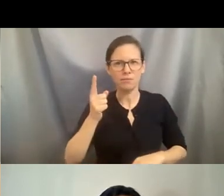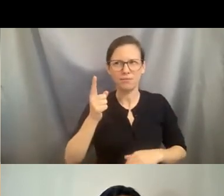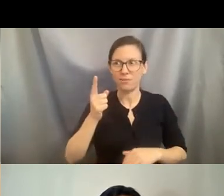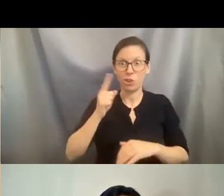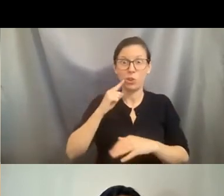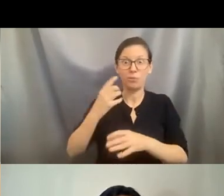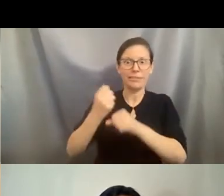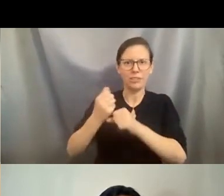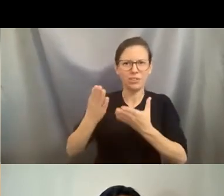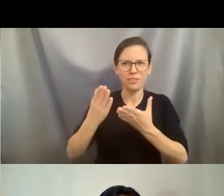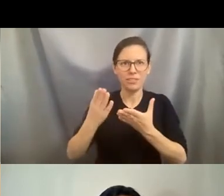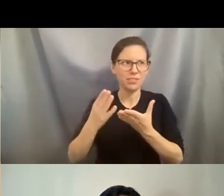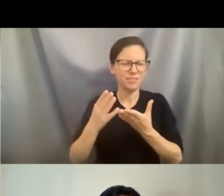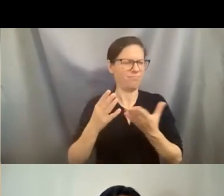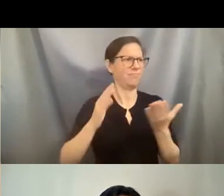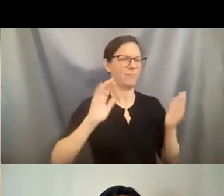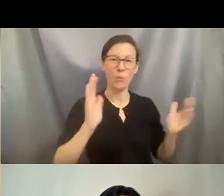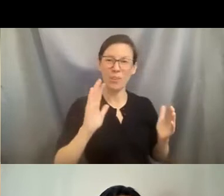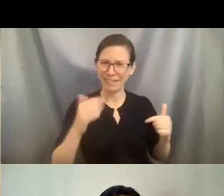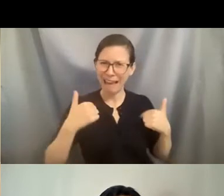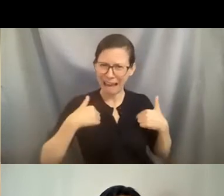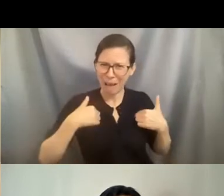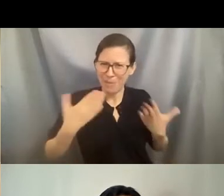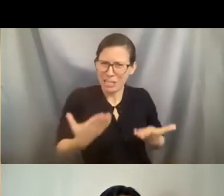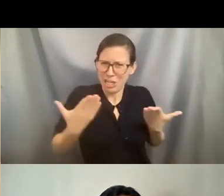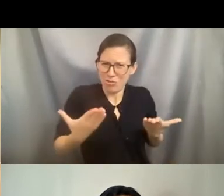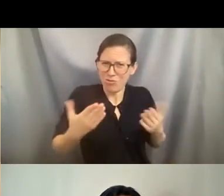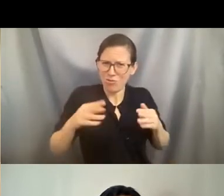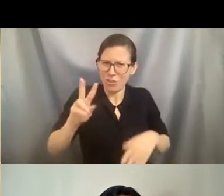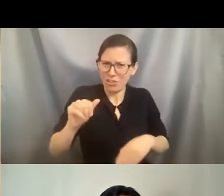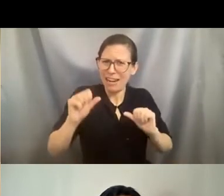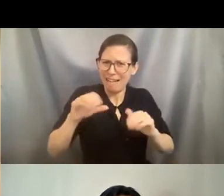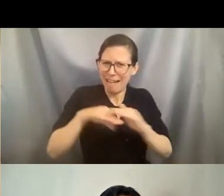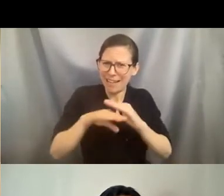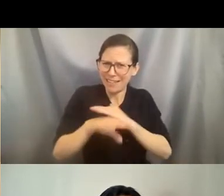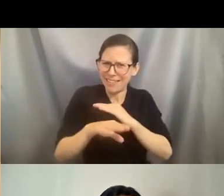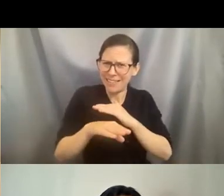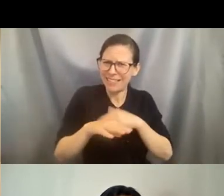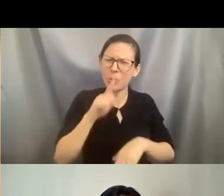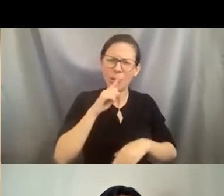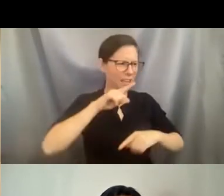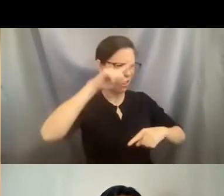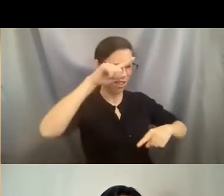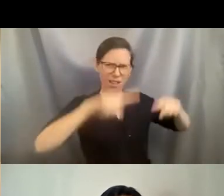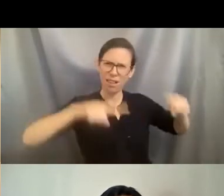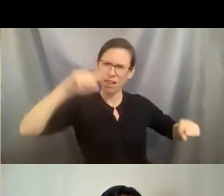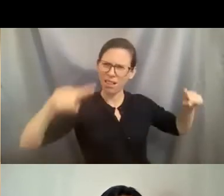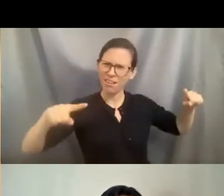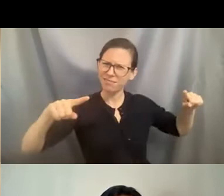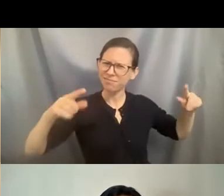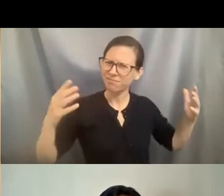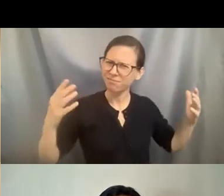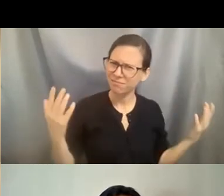That to me really gets to the goat of who are we as a country? And what do we think